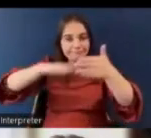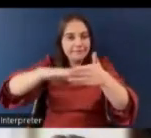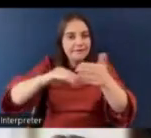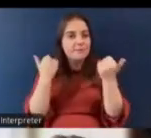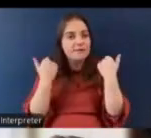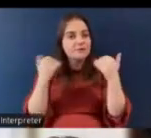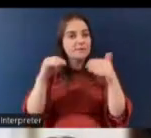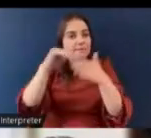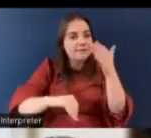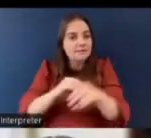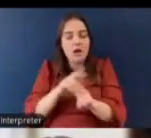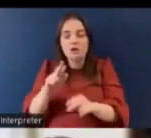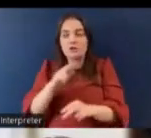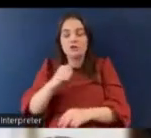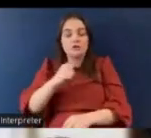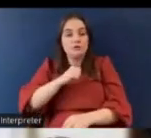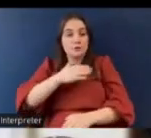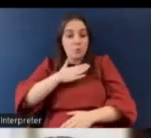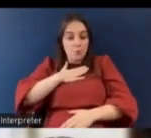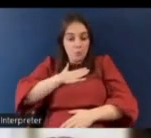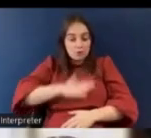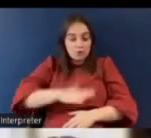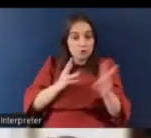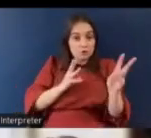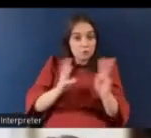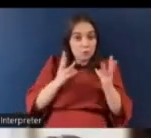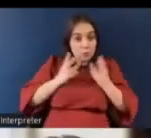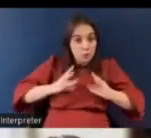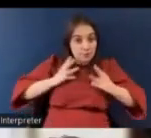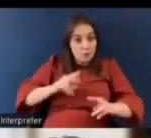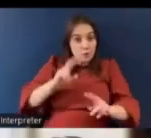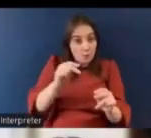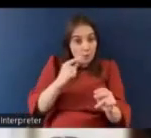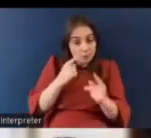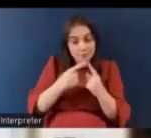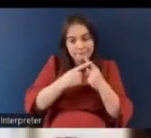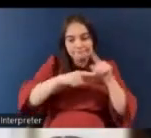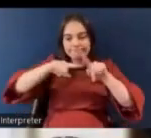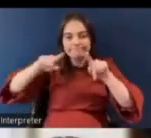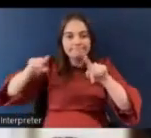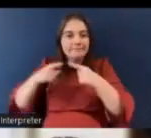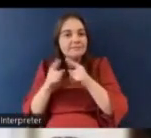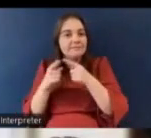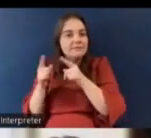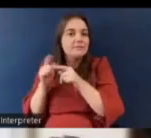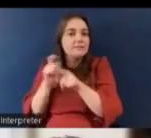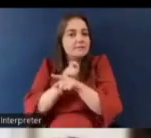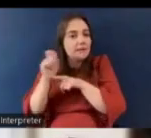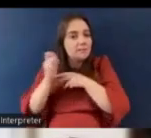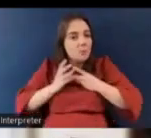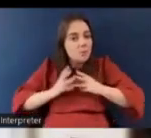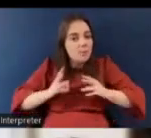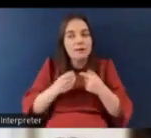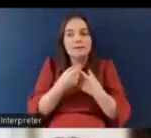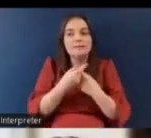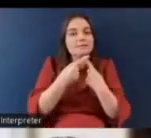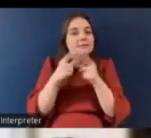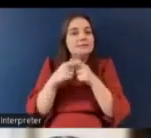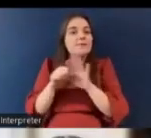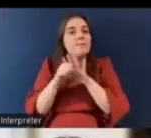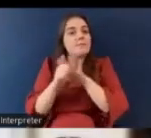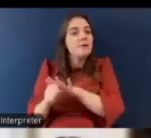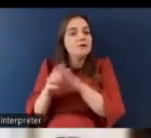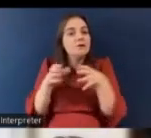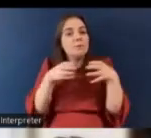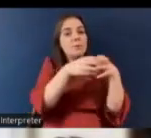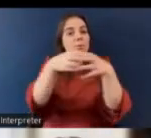just for women, but for women in all of their diversity and for multiple marginalised groups in this country. And